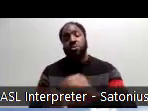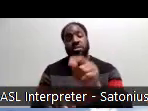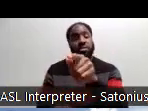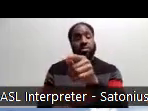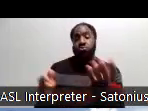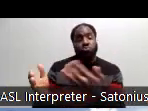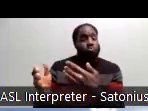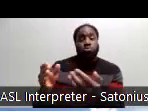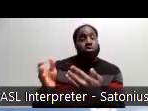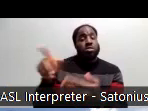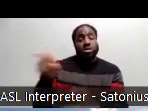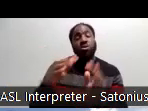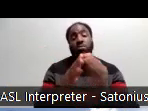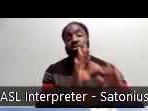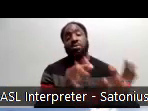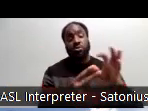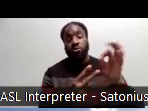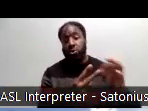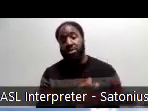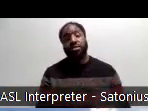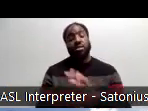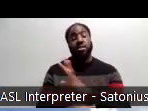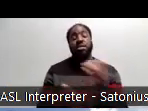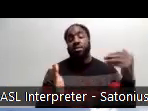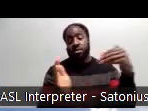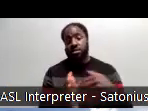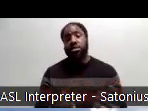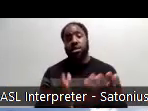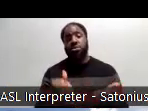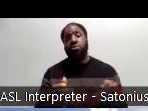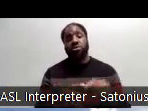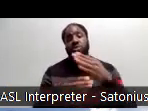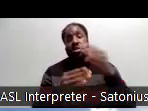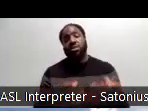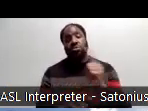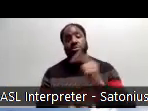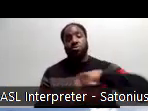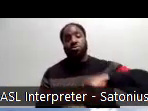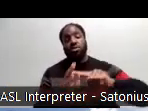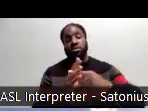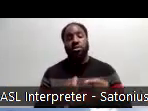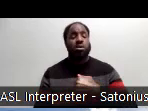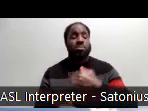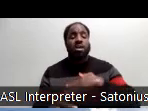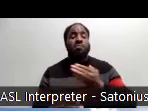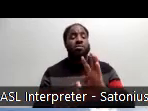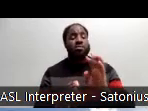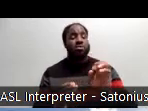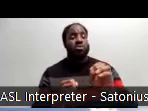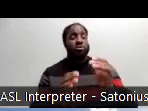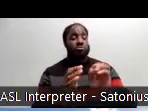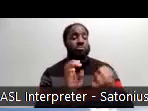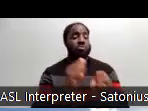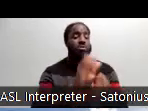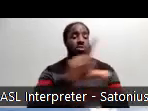all of that with all of you. And again, want to end where we began, just grateful to be with all of you